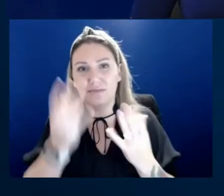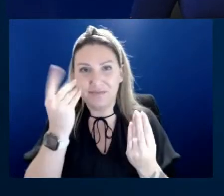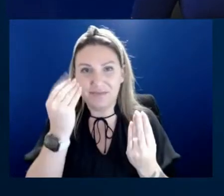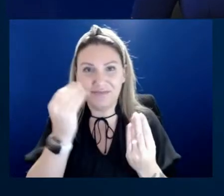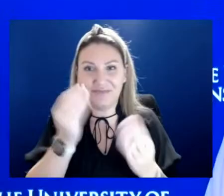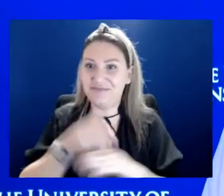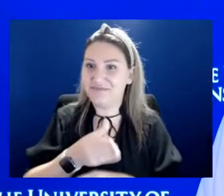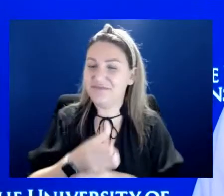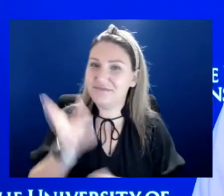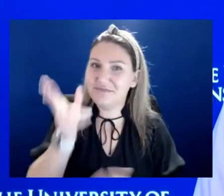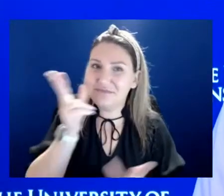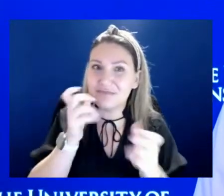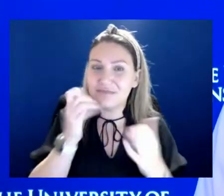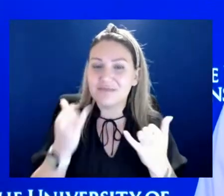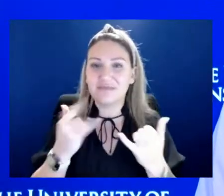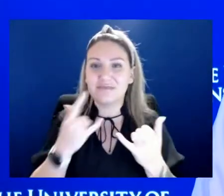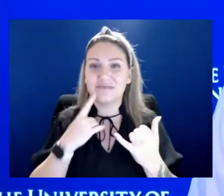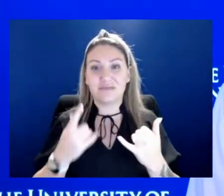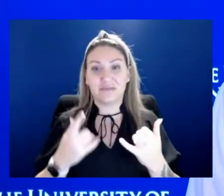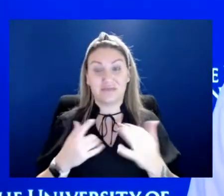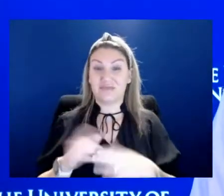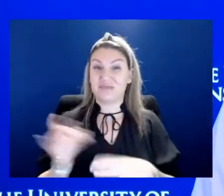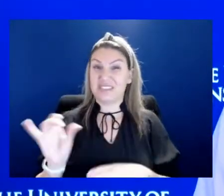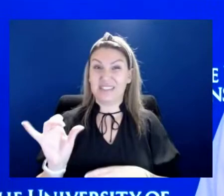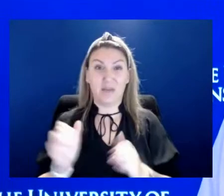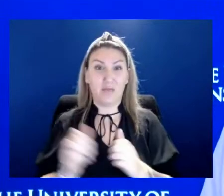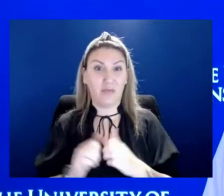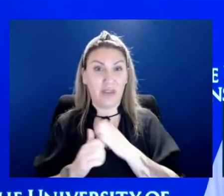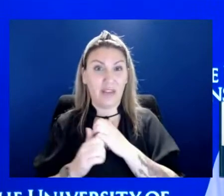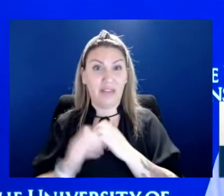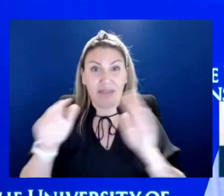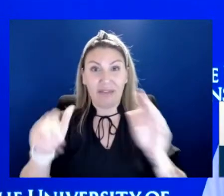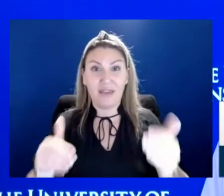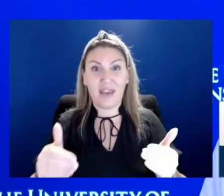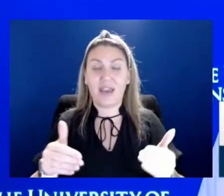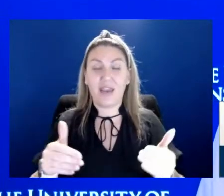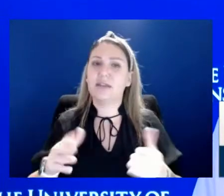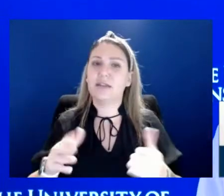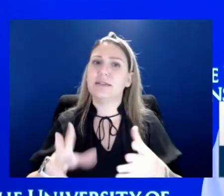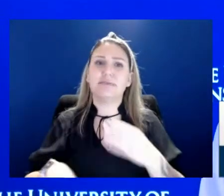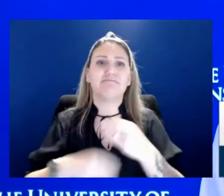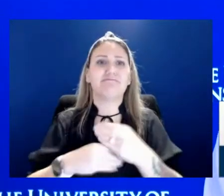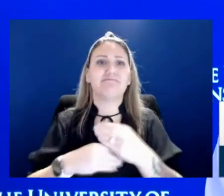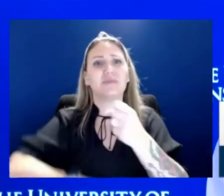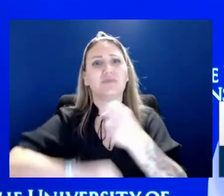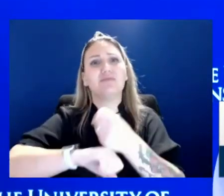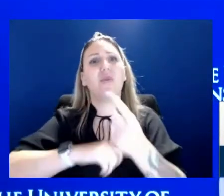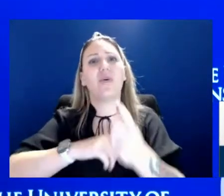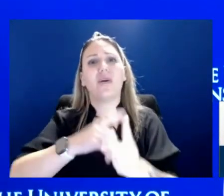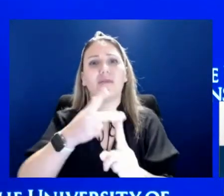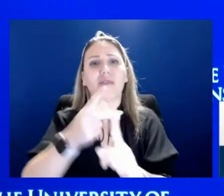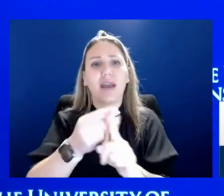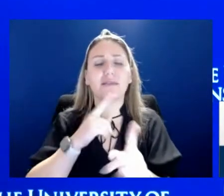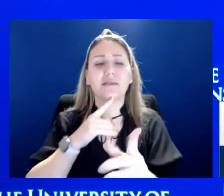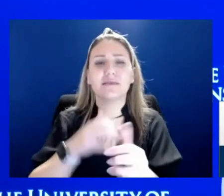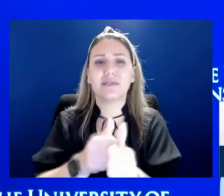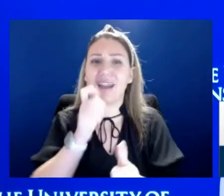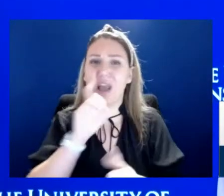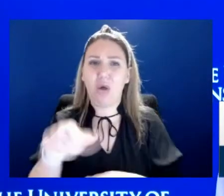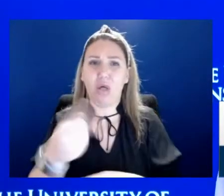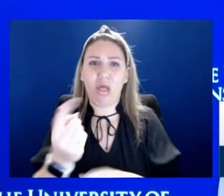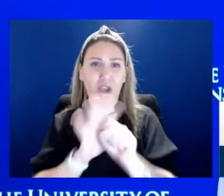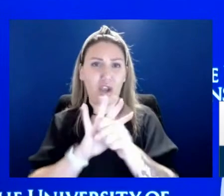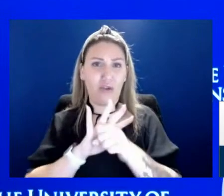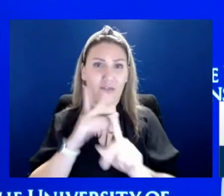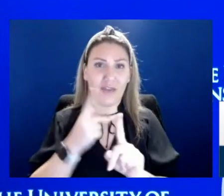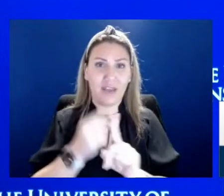as we had our guests say, you know, continue to endorse vaccination, be up to date with your vaccinations, not only COVID vaccine, but